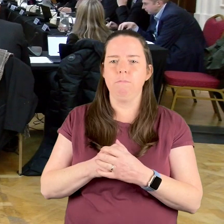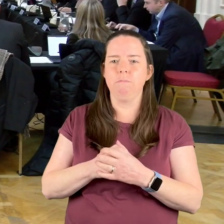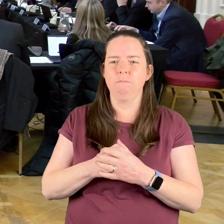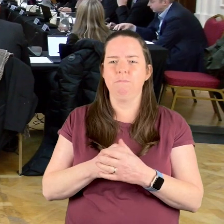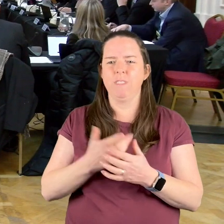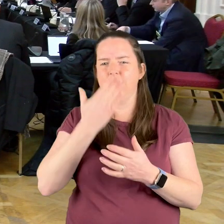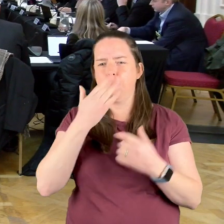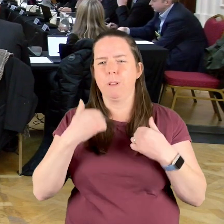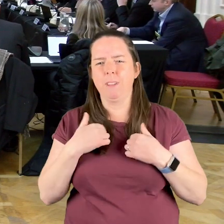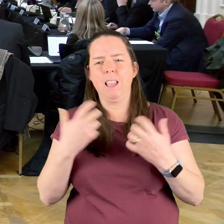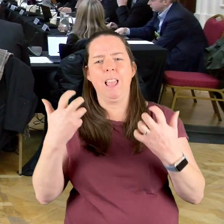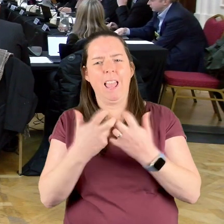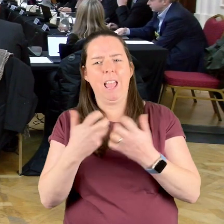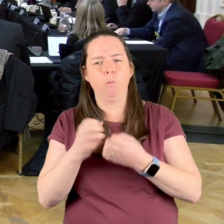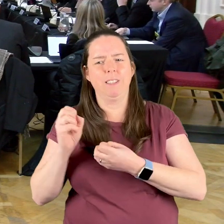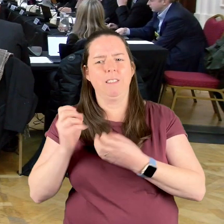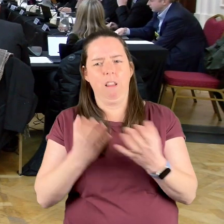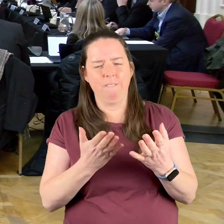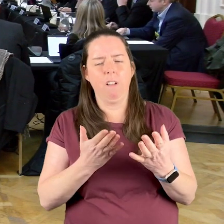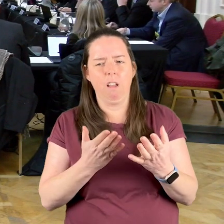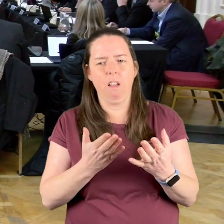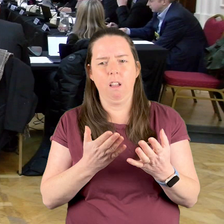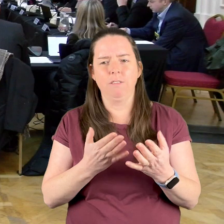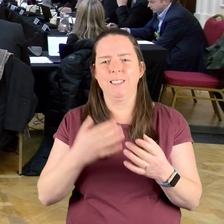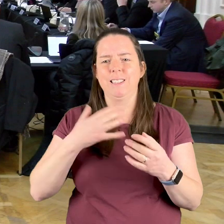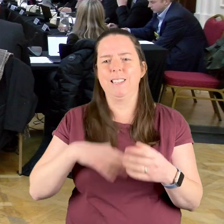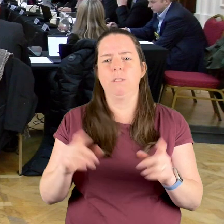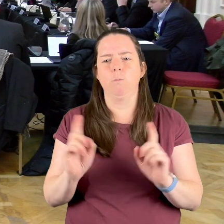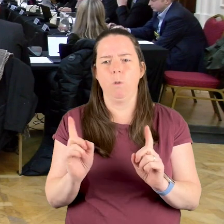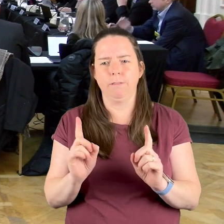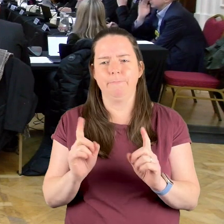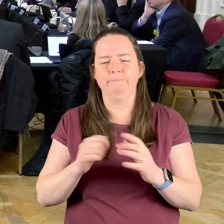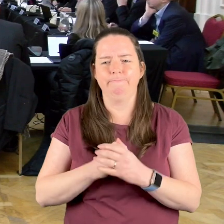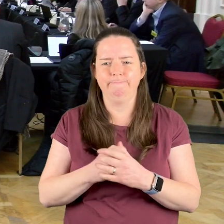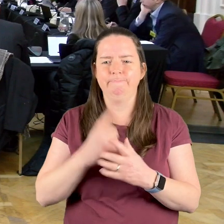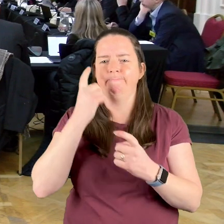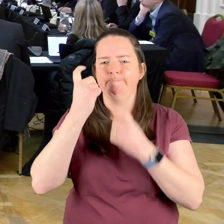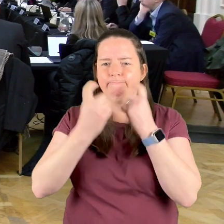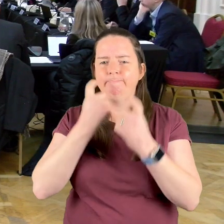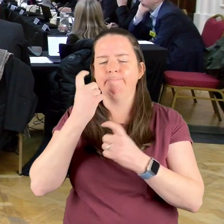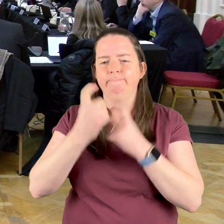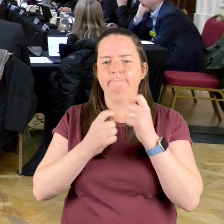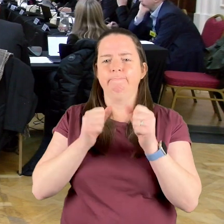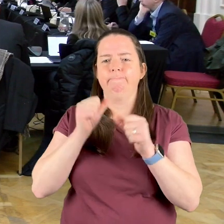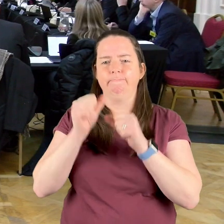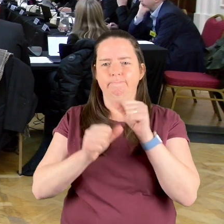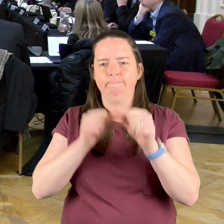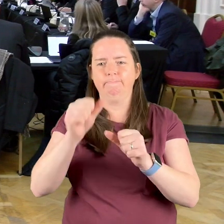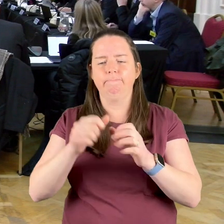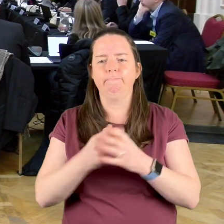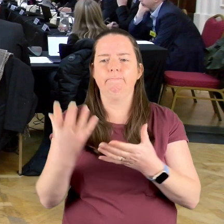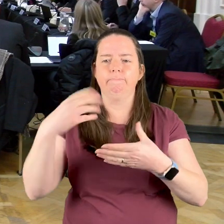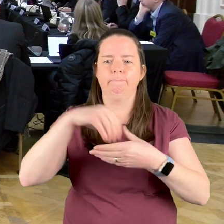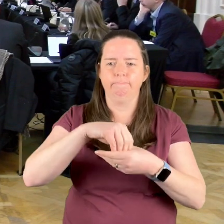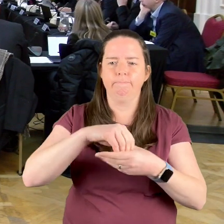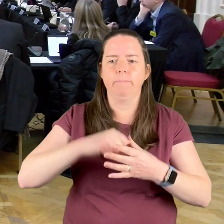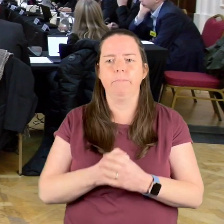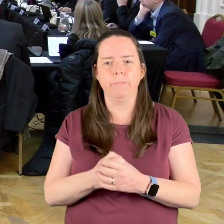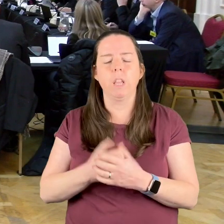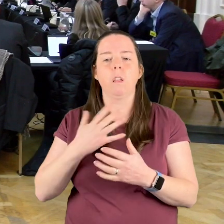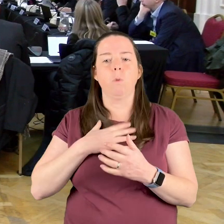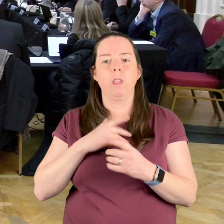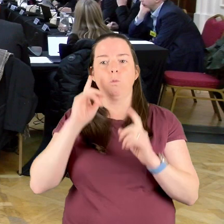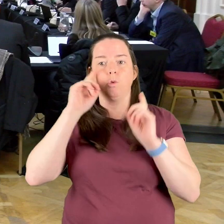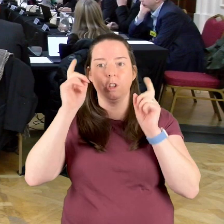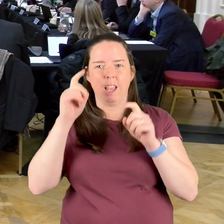how we deliver, as Mike just said, needs to be built in. One thing I'd like